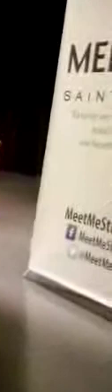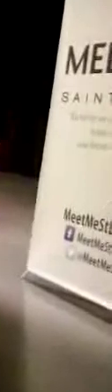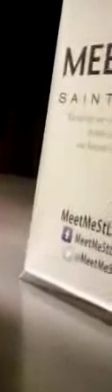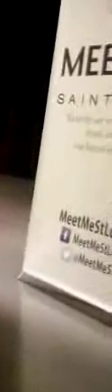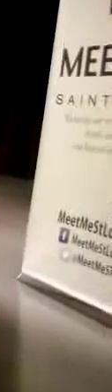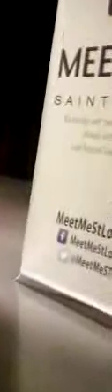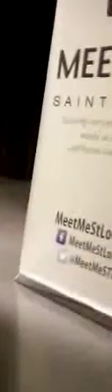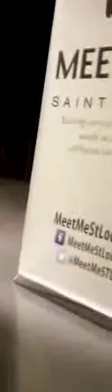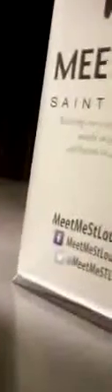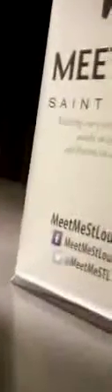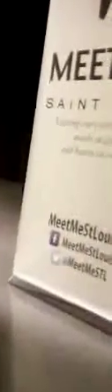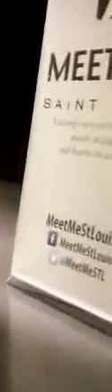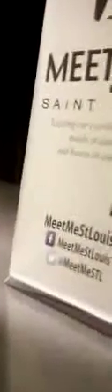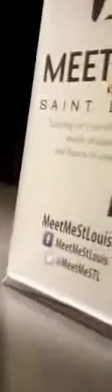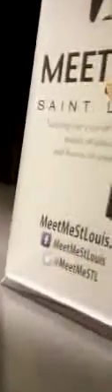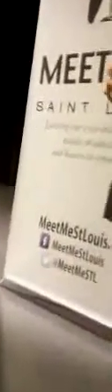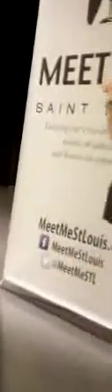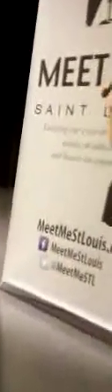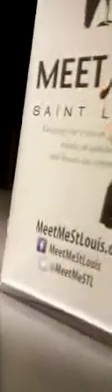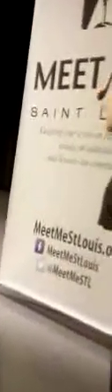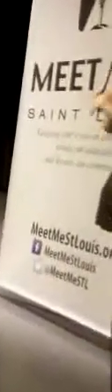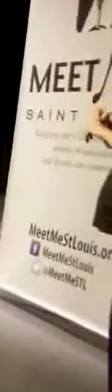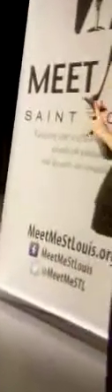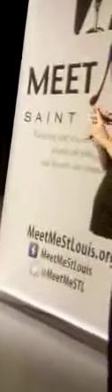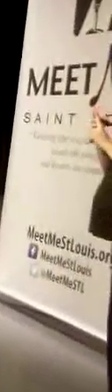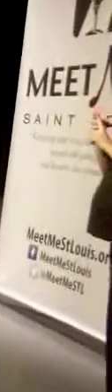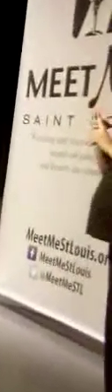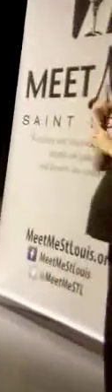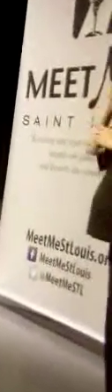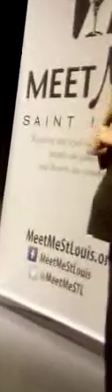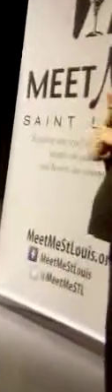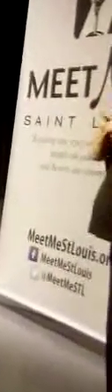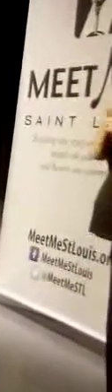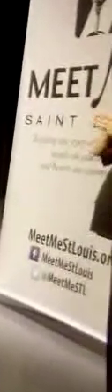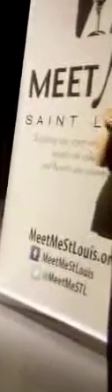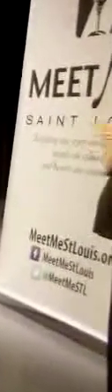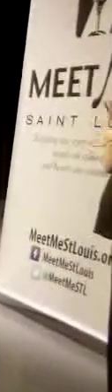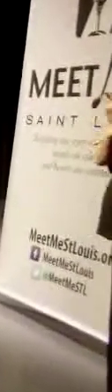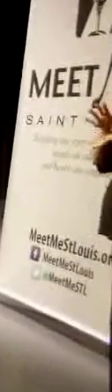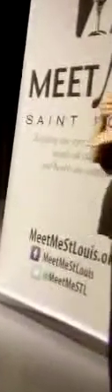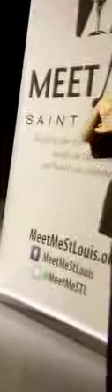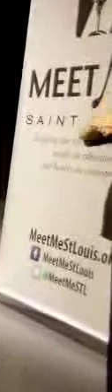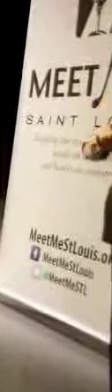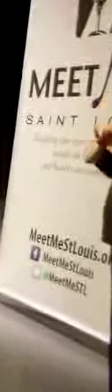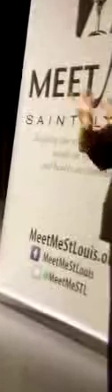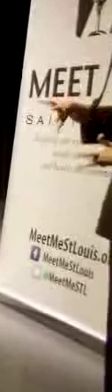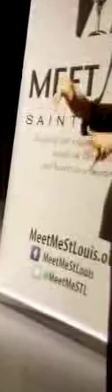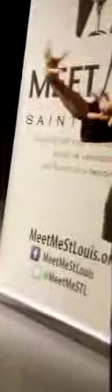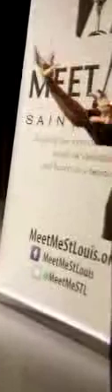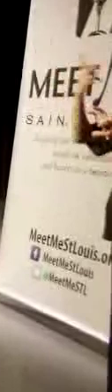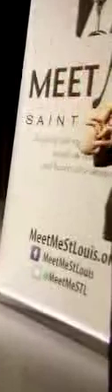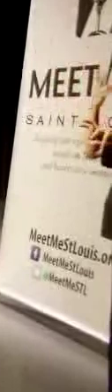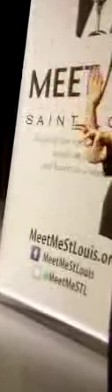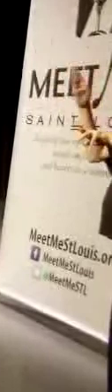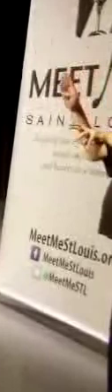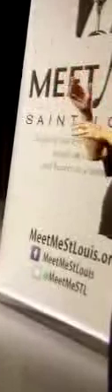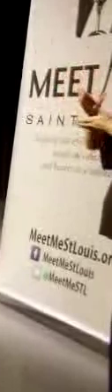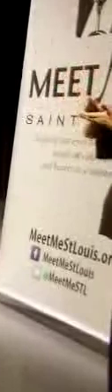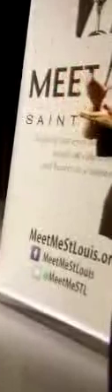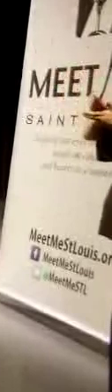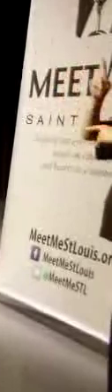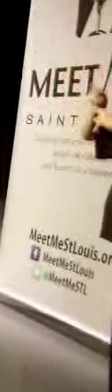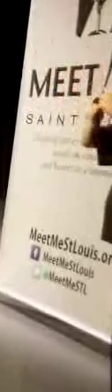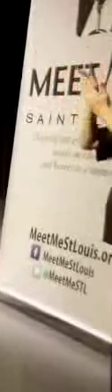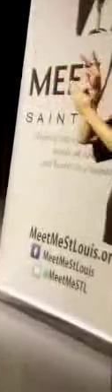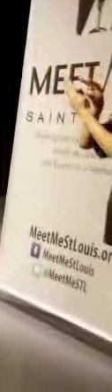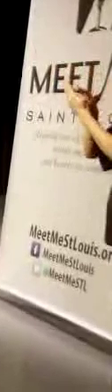and I just couldn't believe that I was being forced into the chaos. And I saw these blue cans, and I couldn't even read the label. I was trying